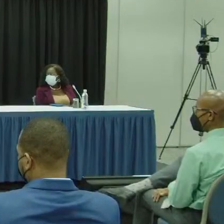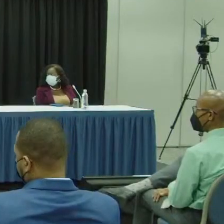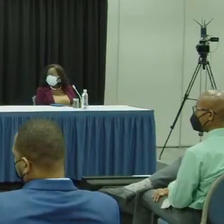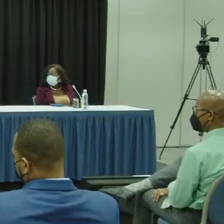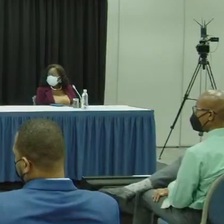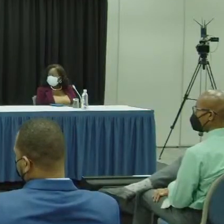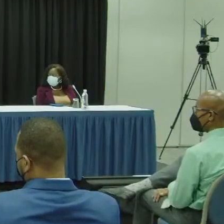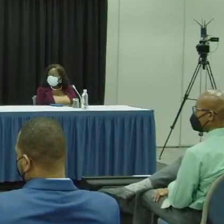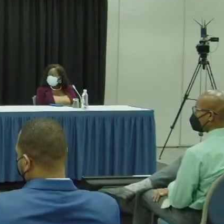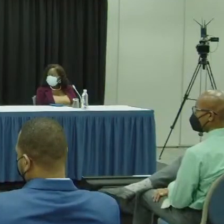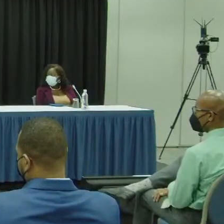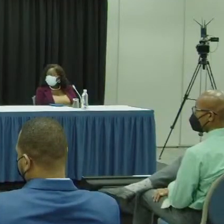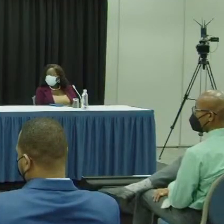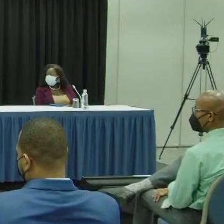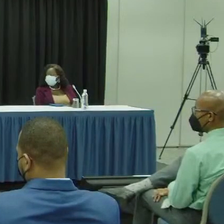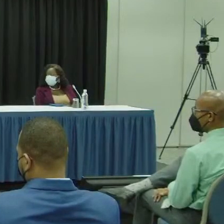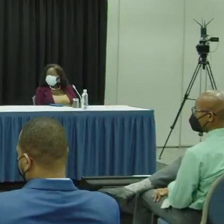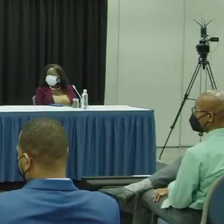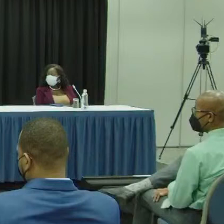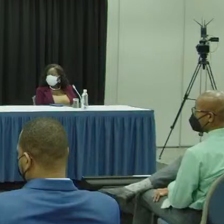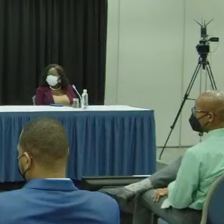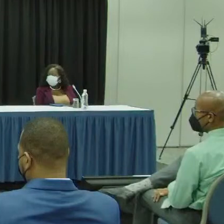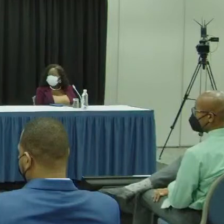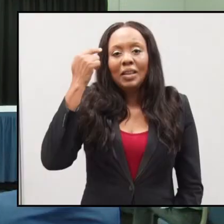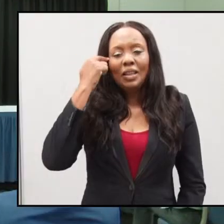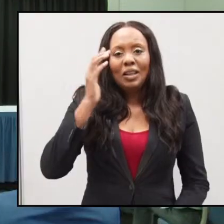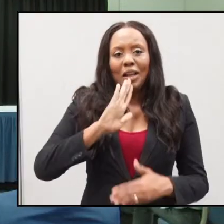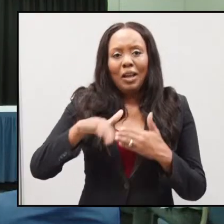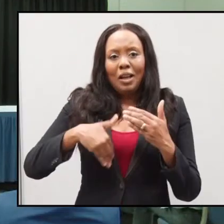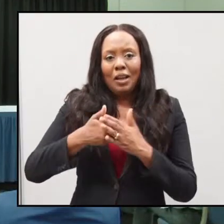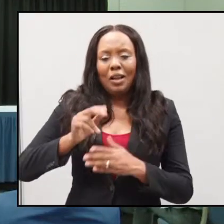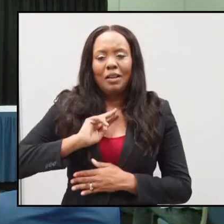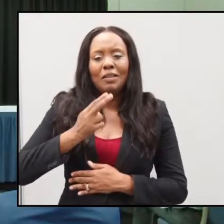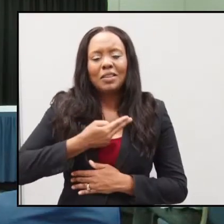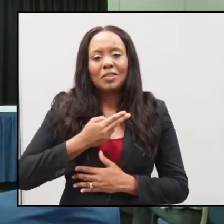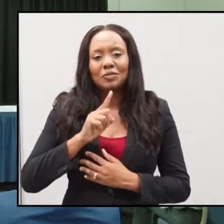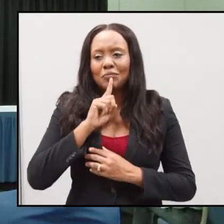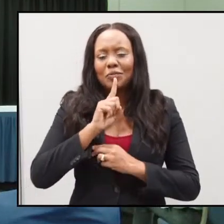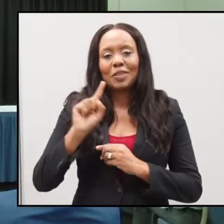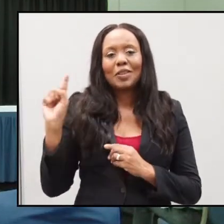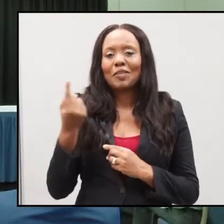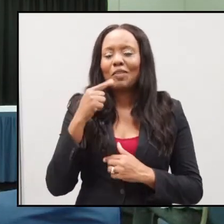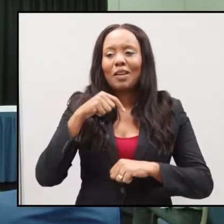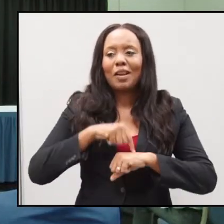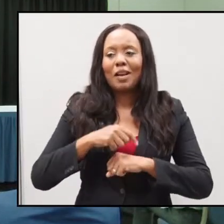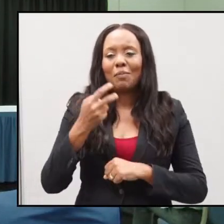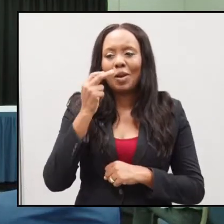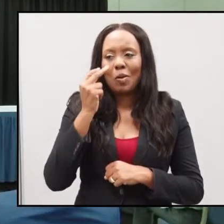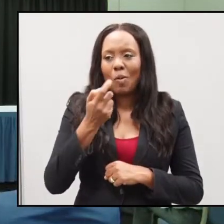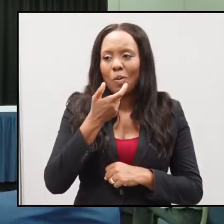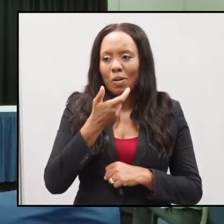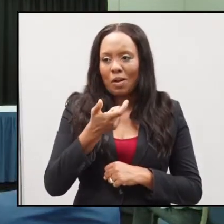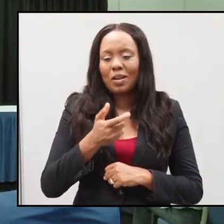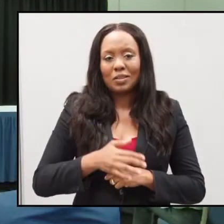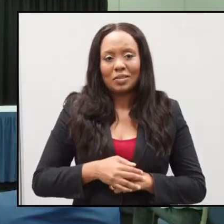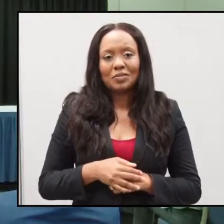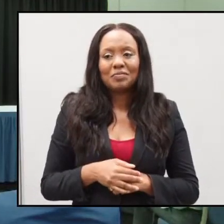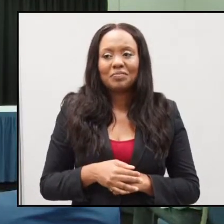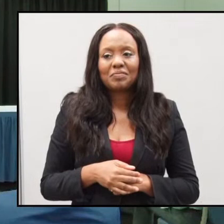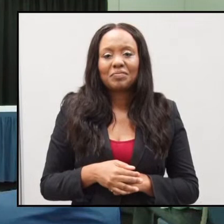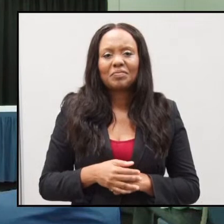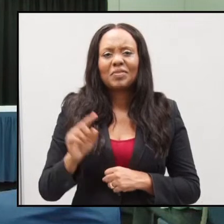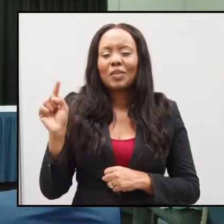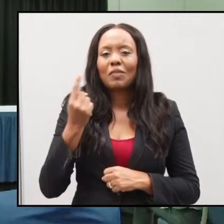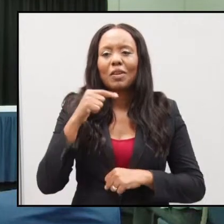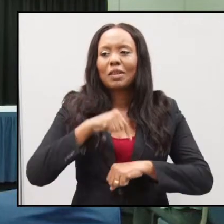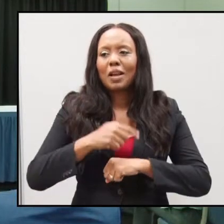I think that all of us, and certainly the first time I watched that, the extent to which it